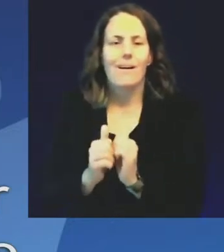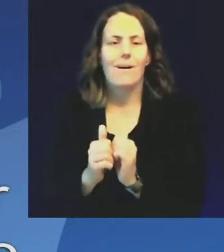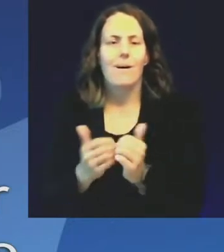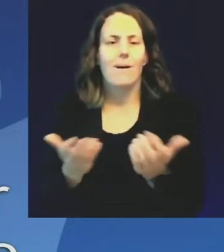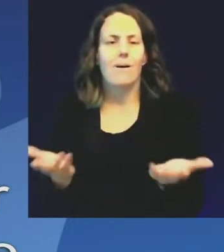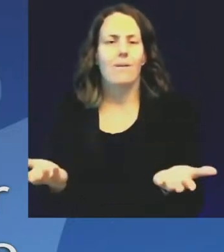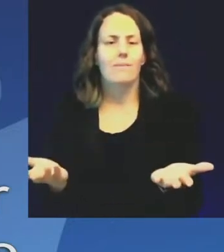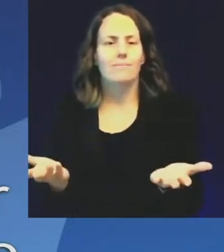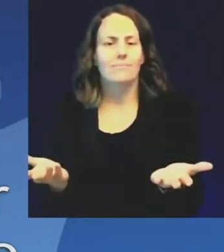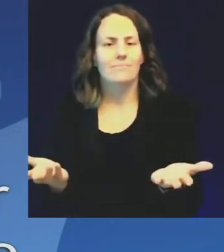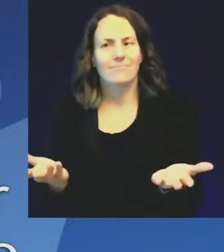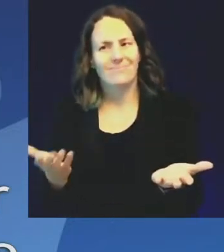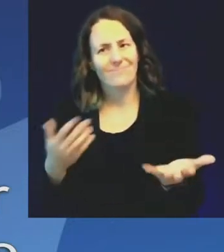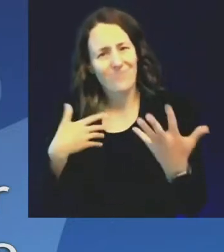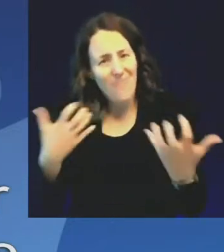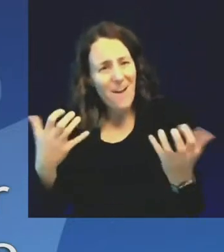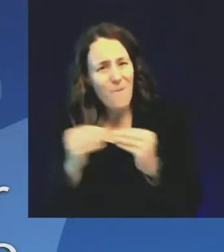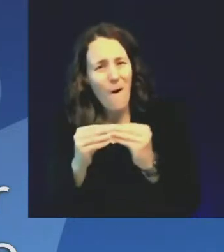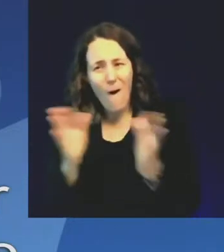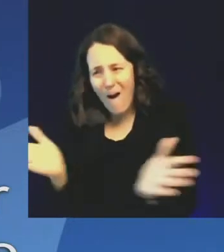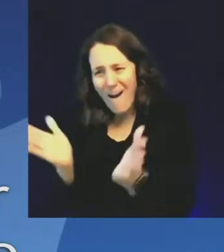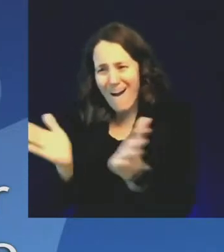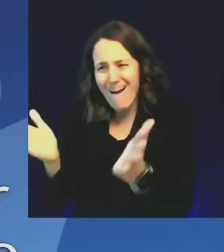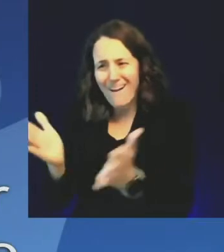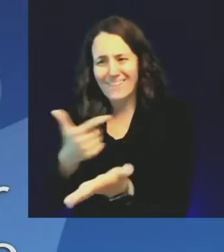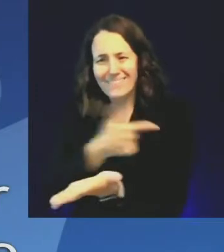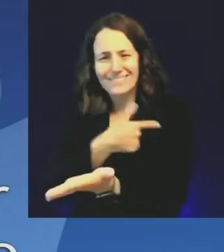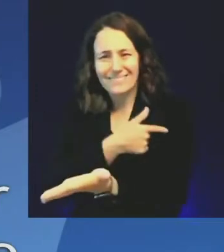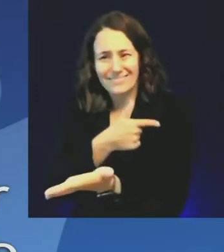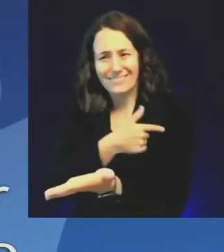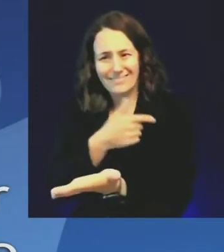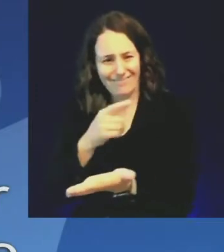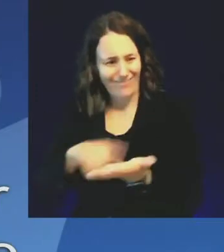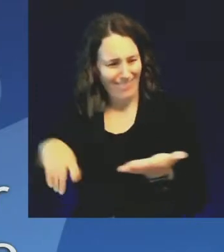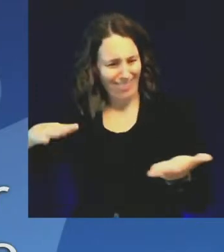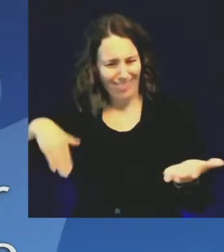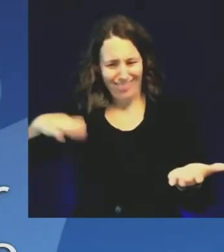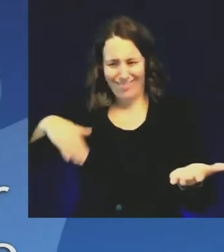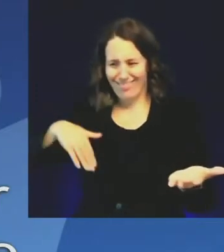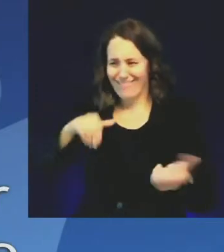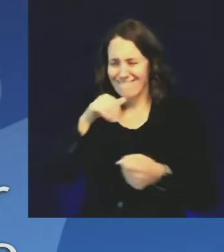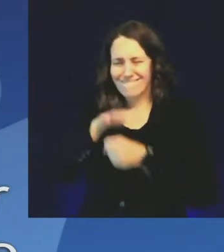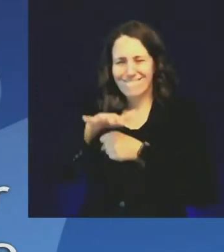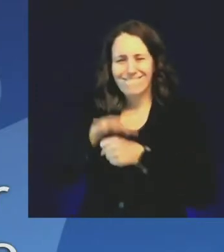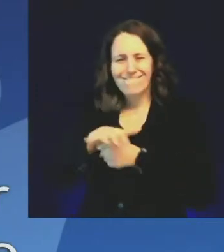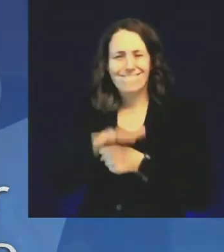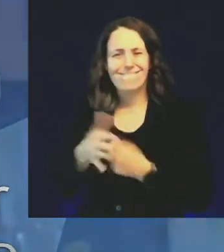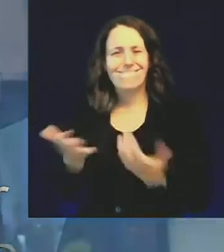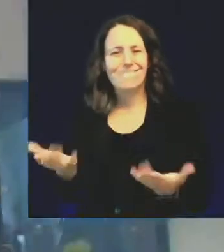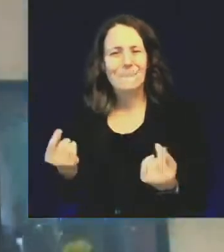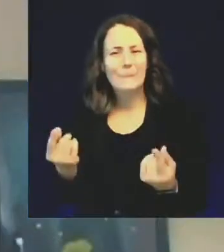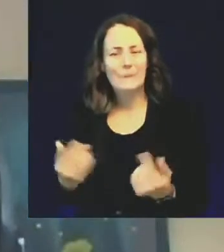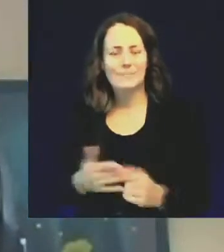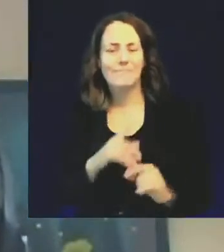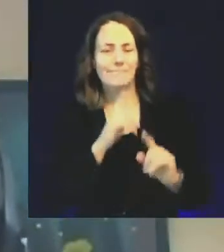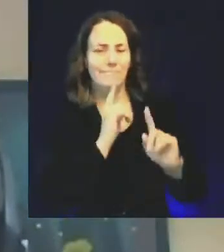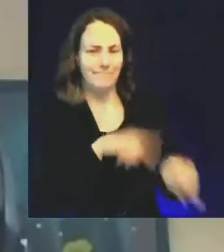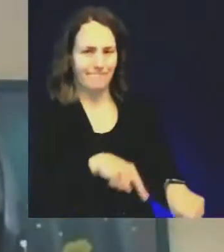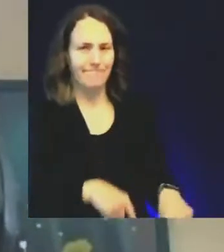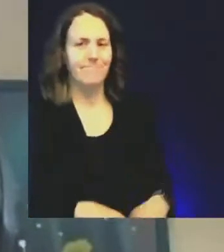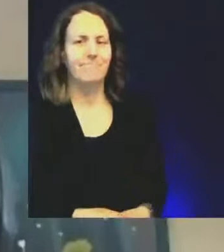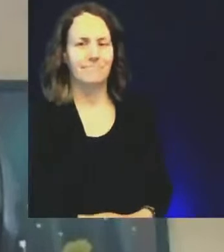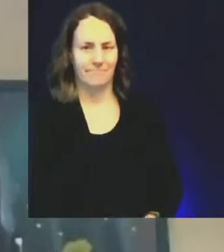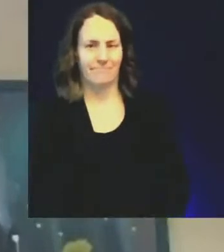people that that's enough? Well, here's how I look at it as a fully vaccinated person. I have